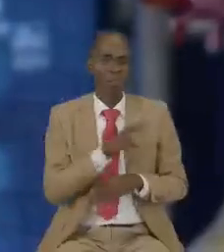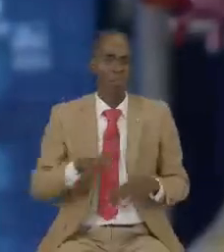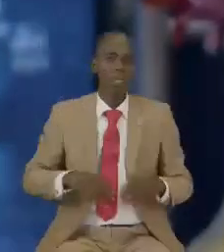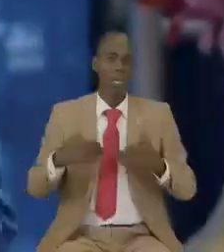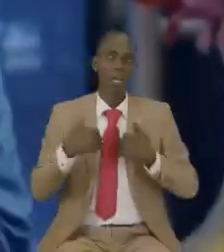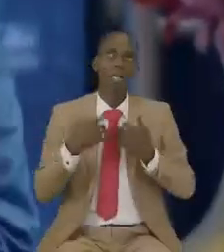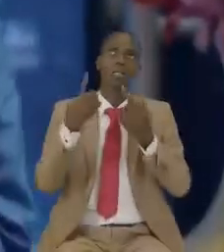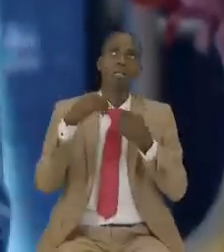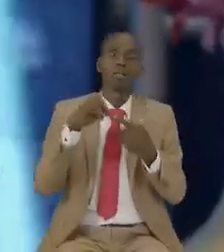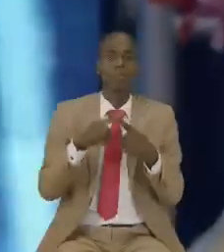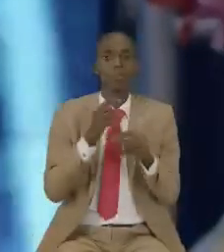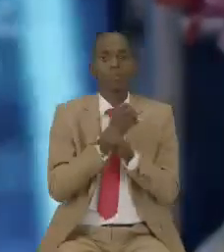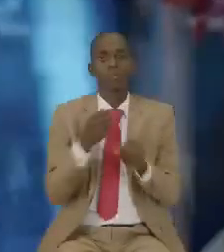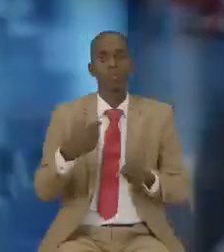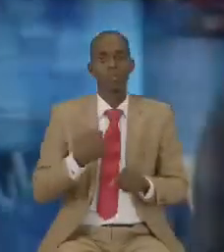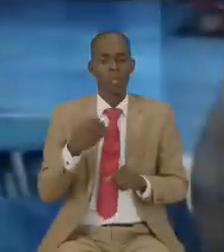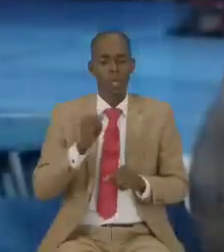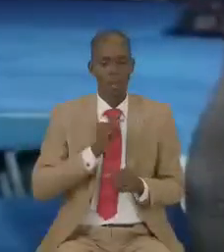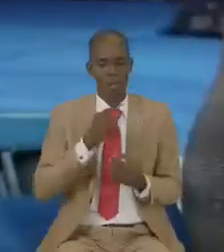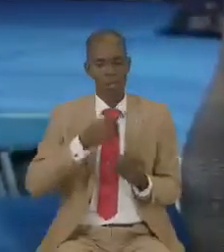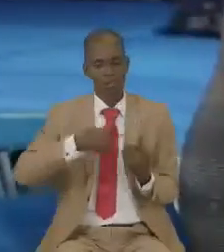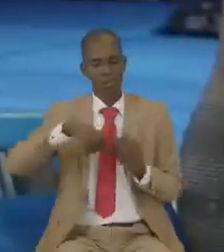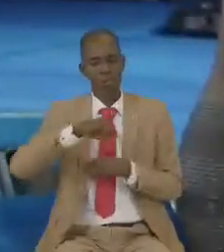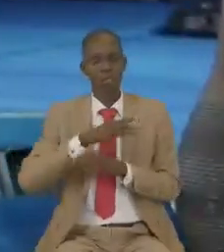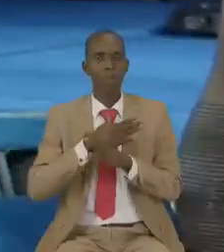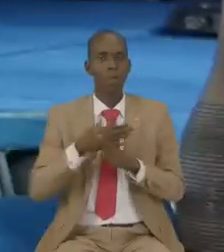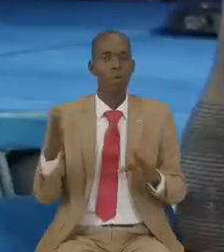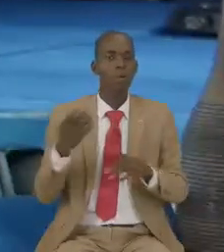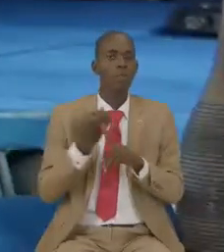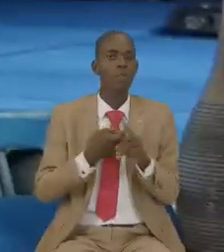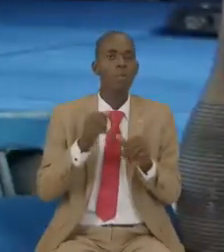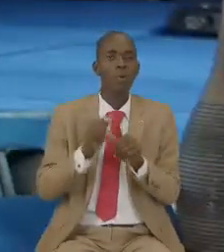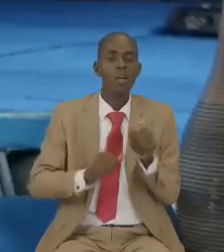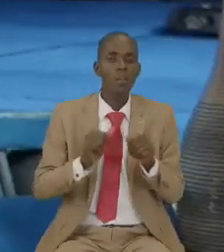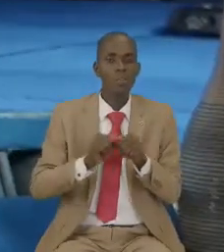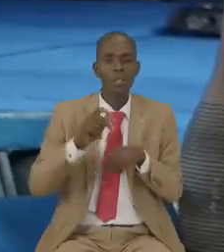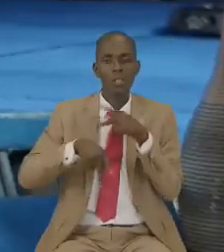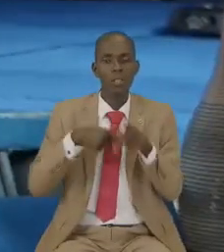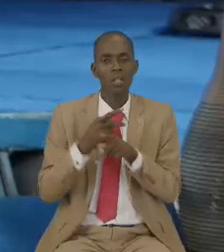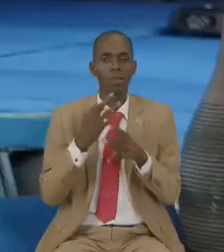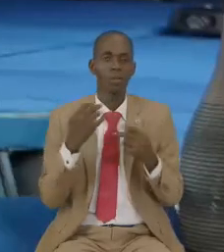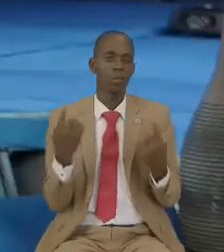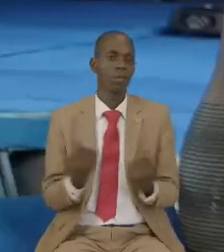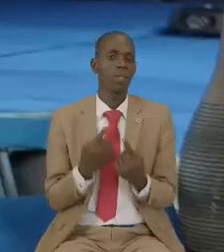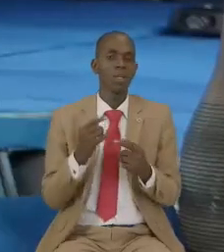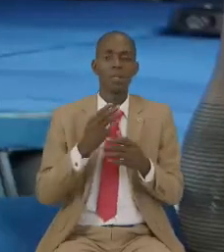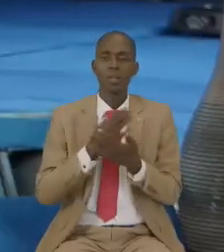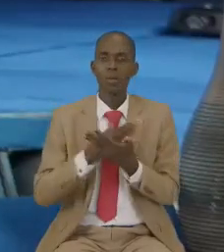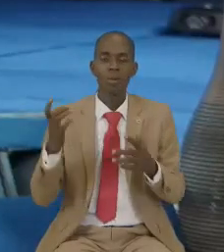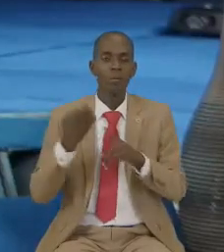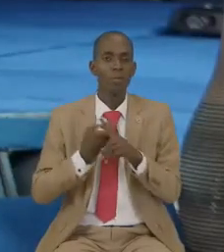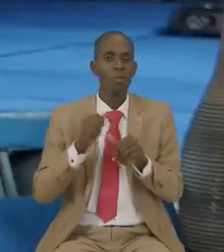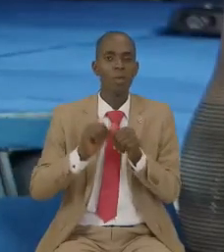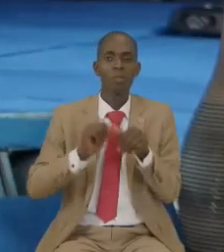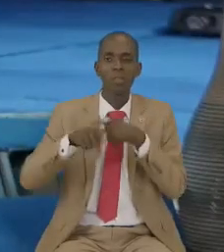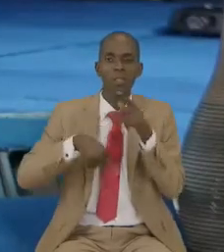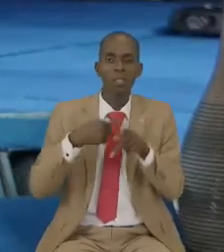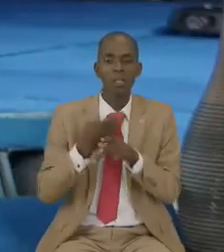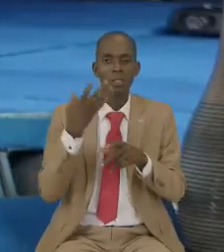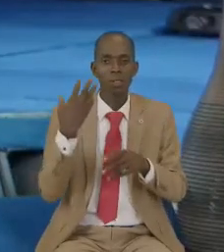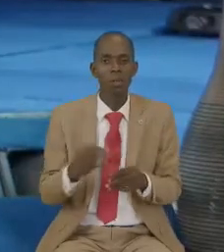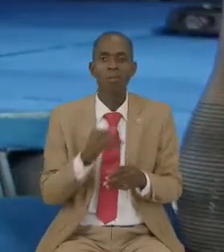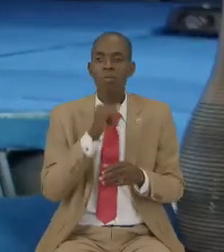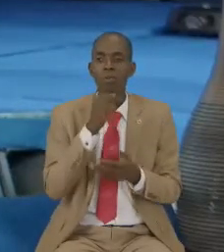me, I turn away from every form of sin, every form of ungodliness,